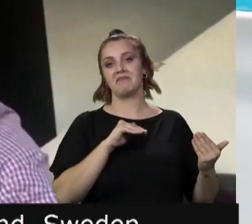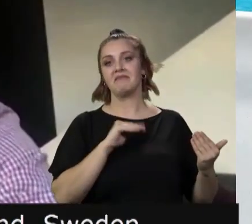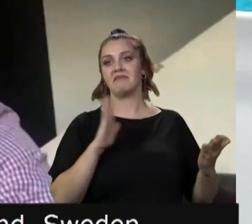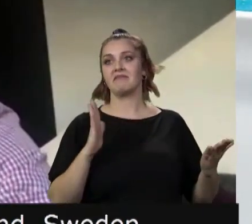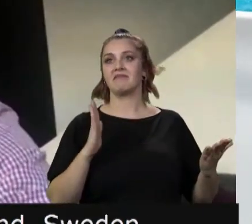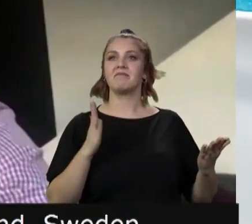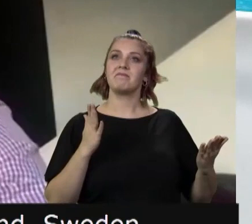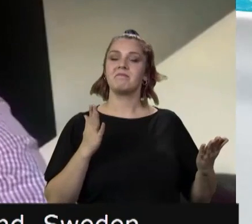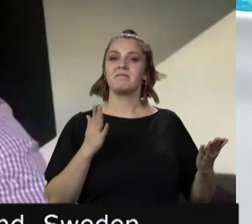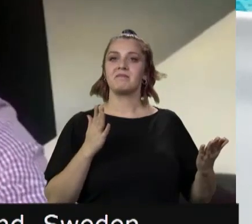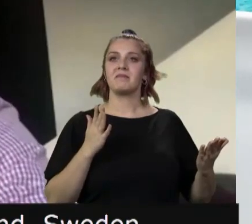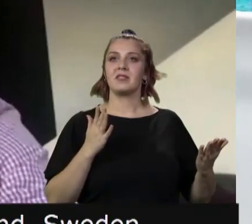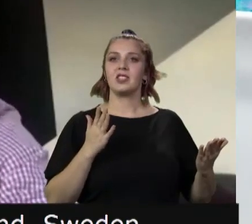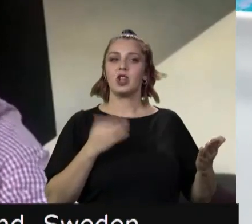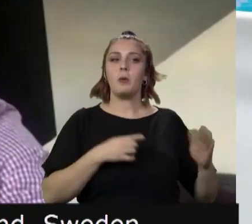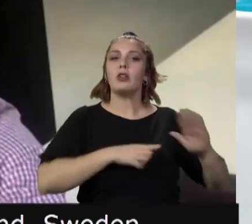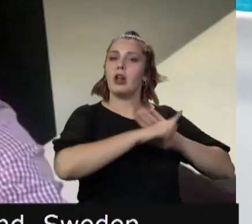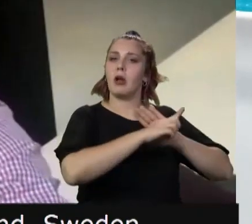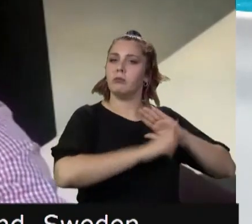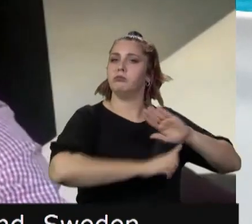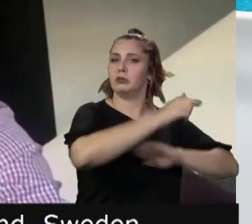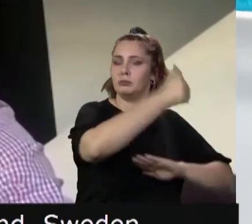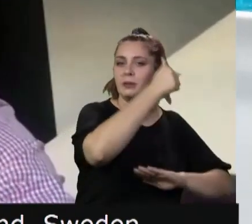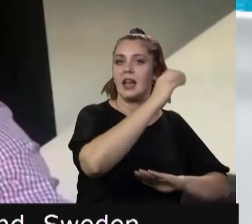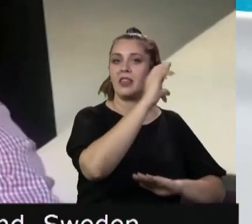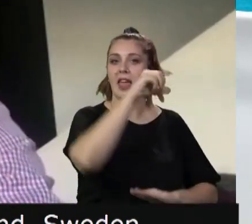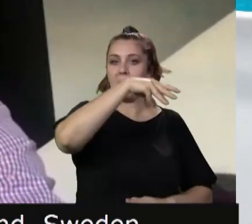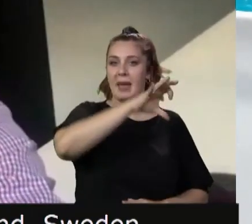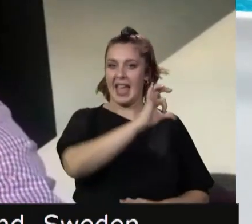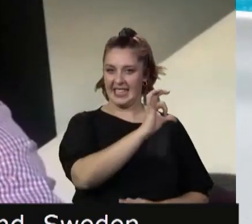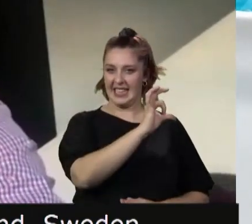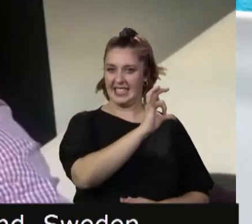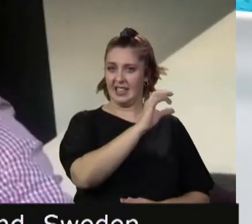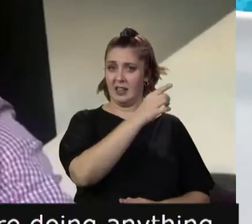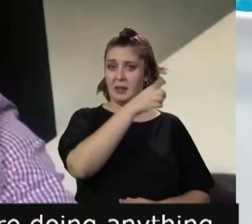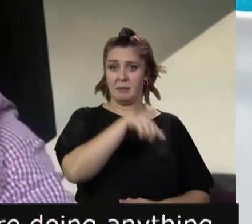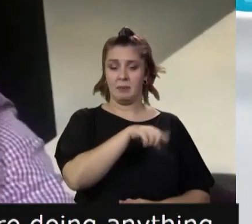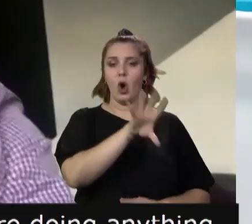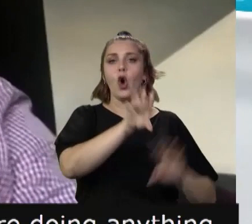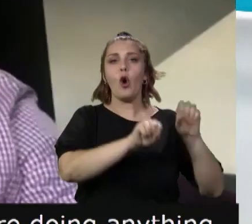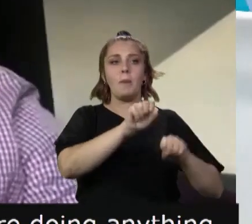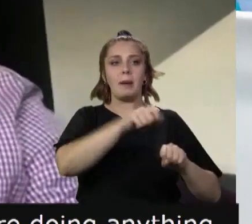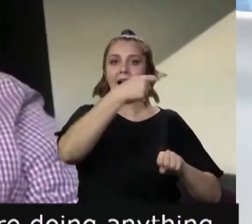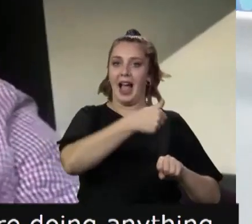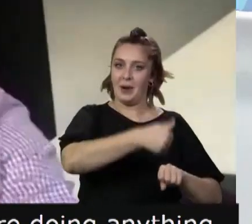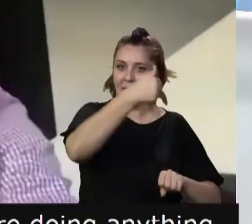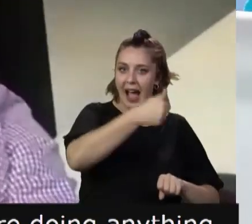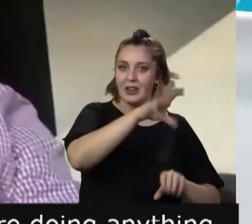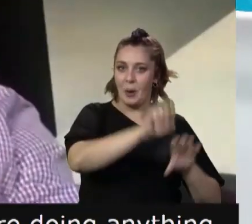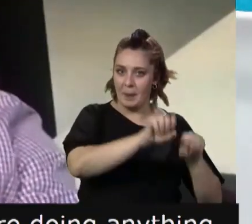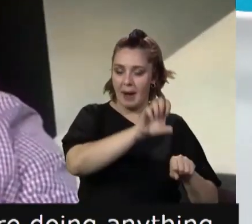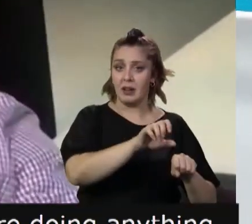doing anything. It was just that the technology was much more advanced. They were buying